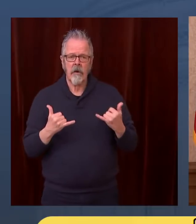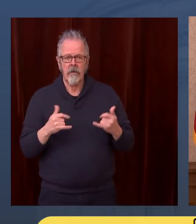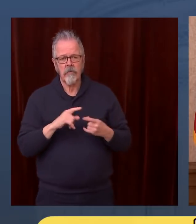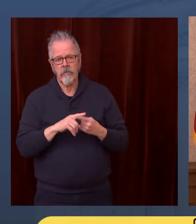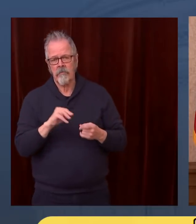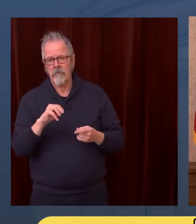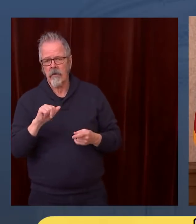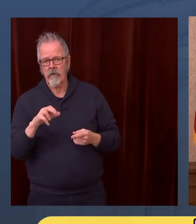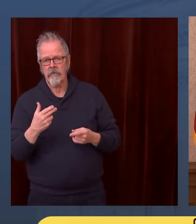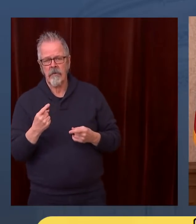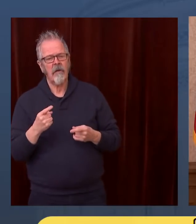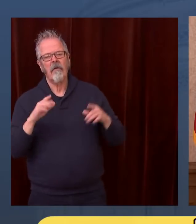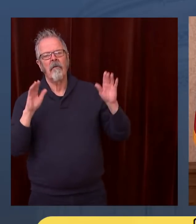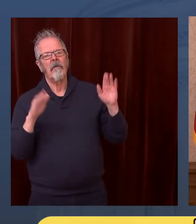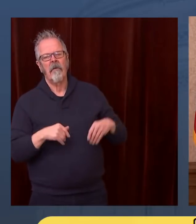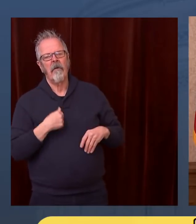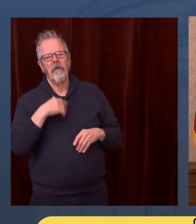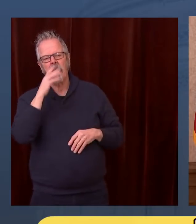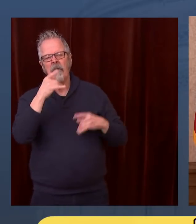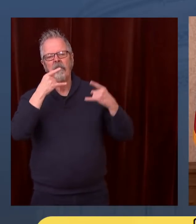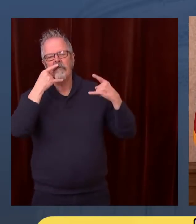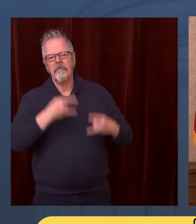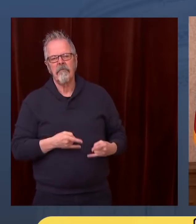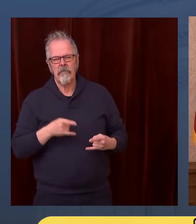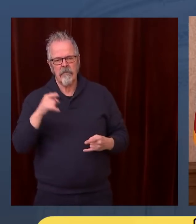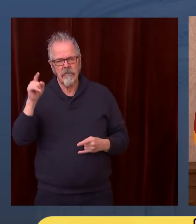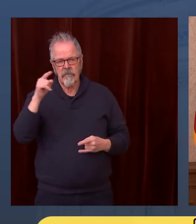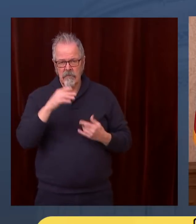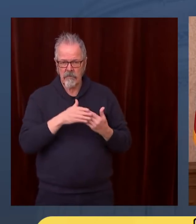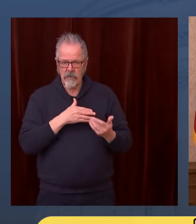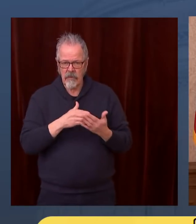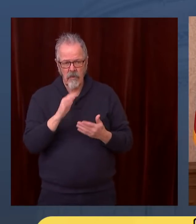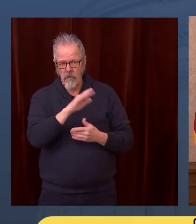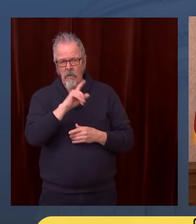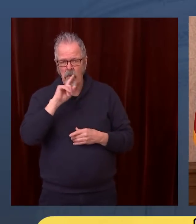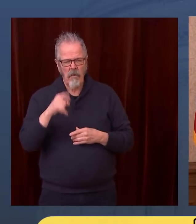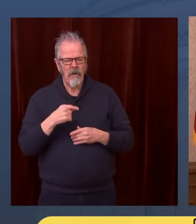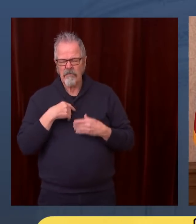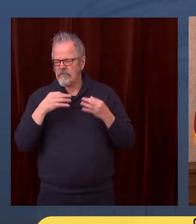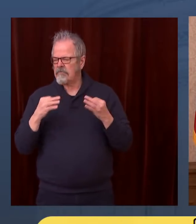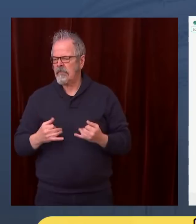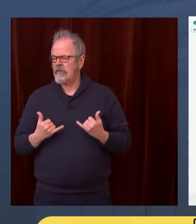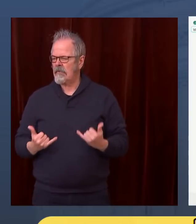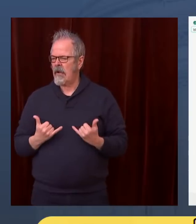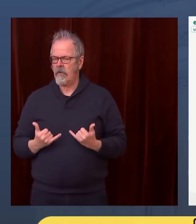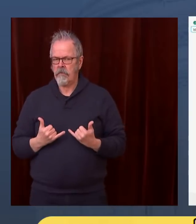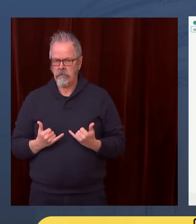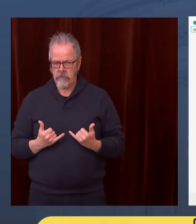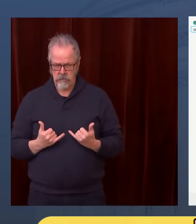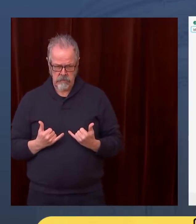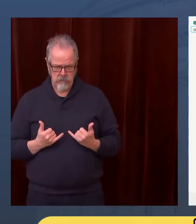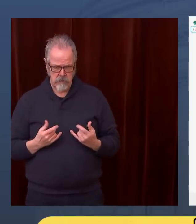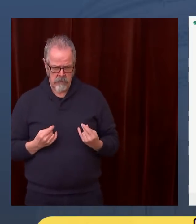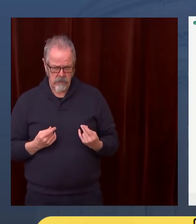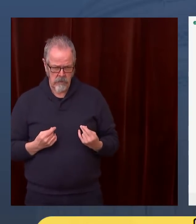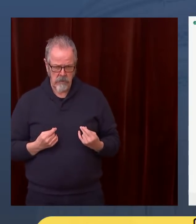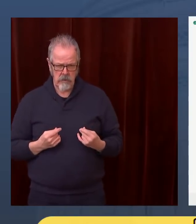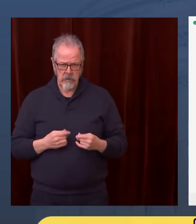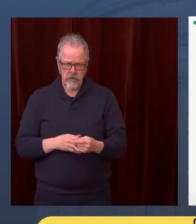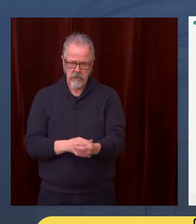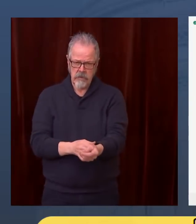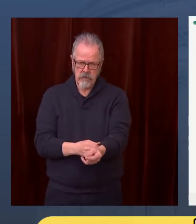just remove masks regardless? Let me just jump in first and say that, obviously one of the